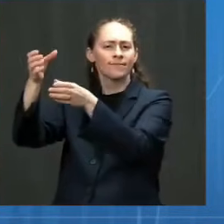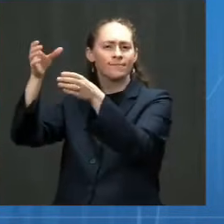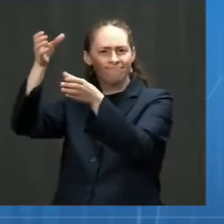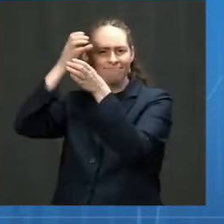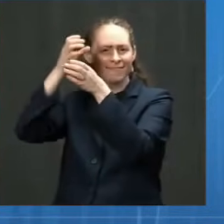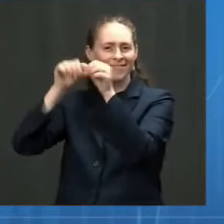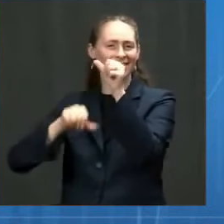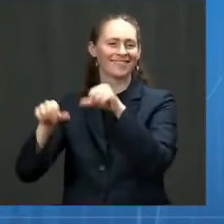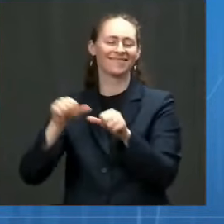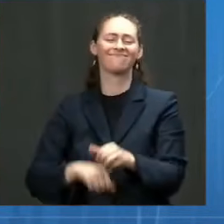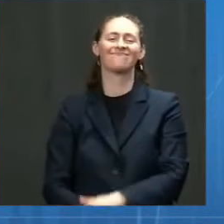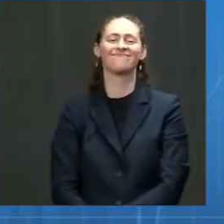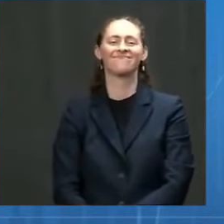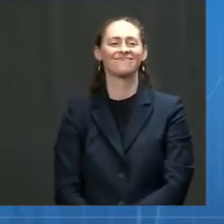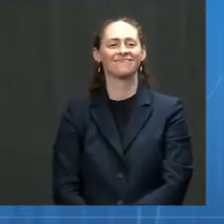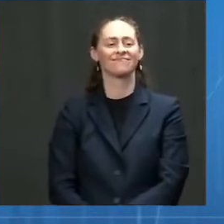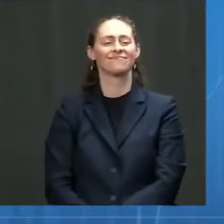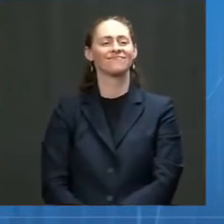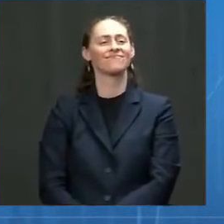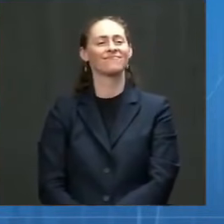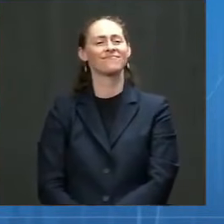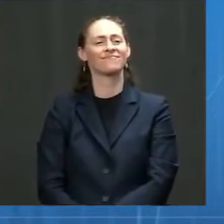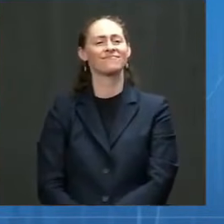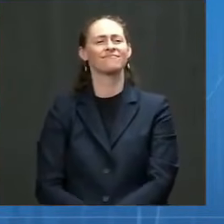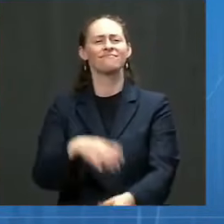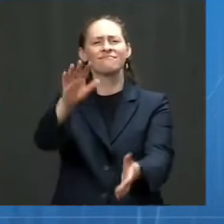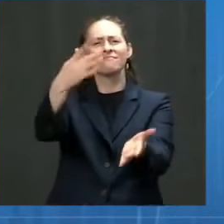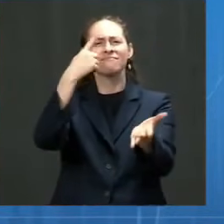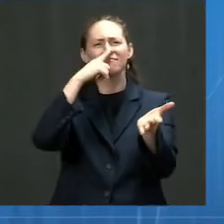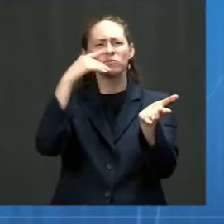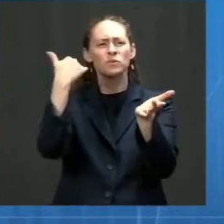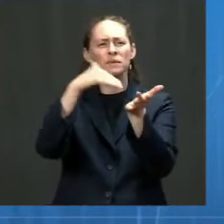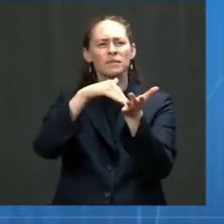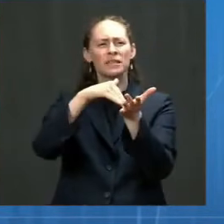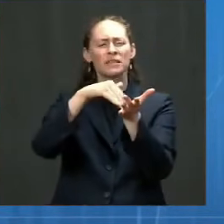Sure. And let me just ask, can you repeat the specific question you had on the verification?